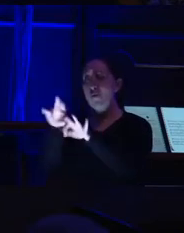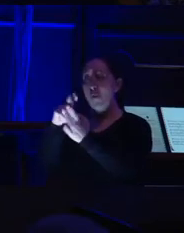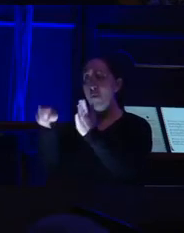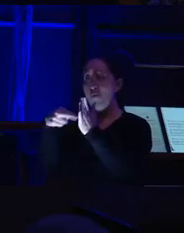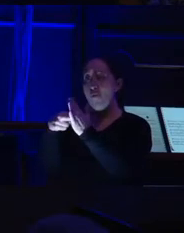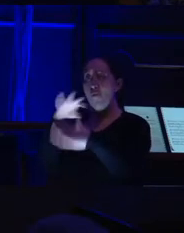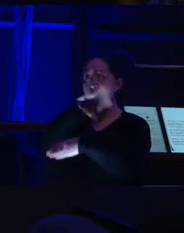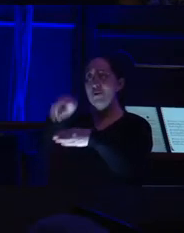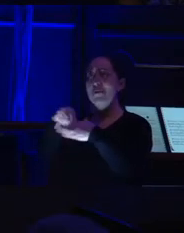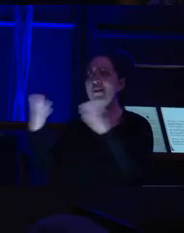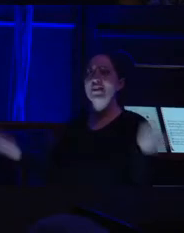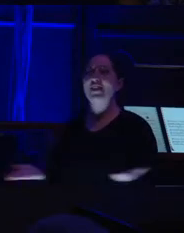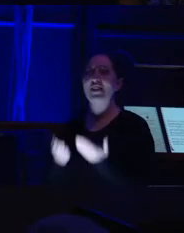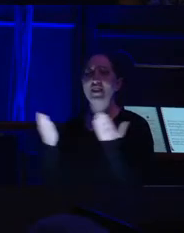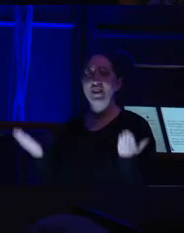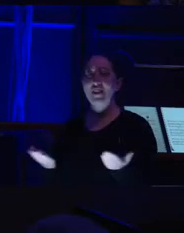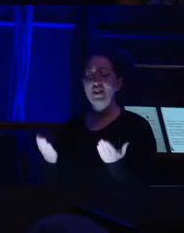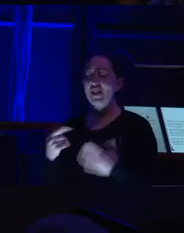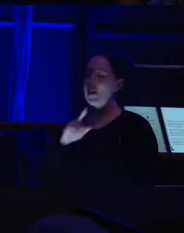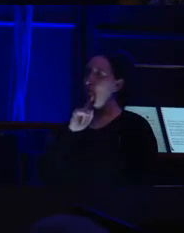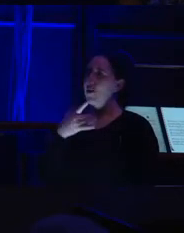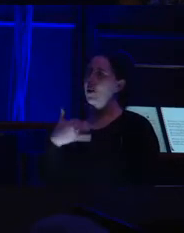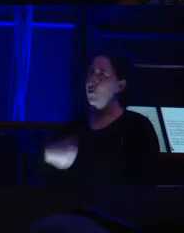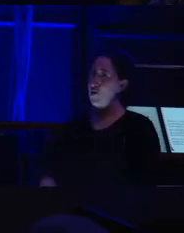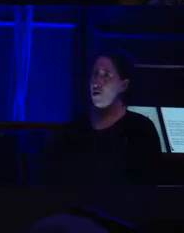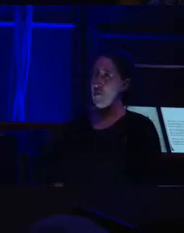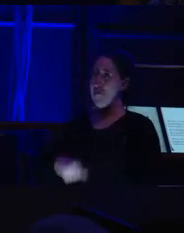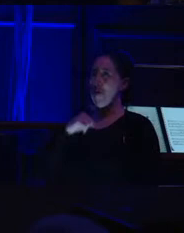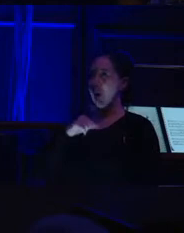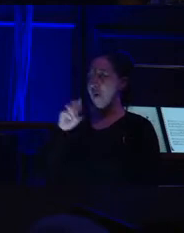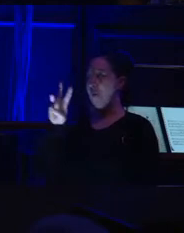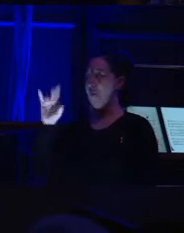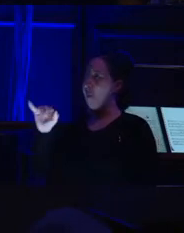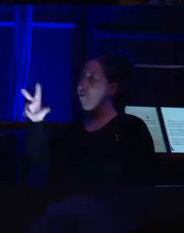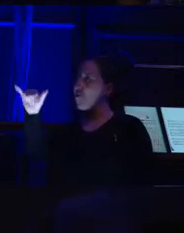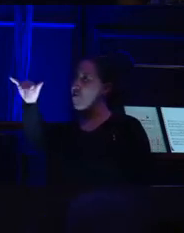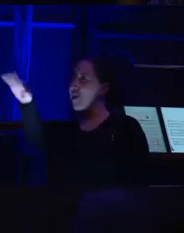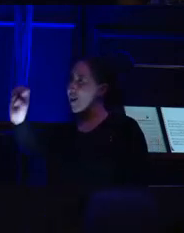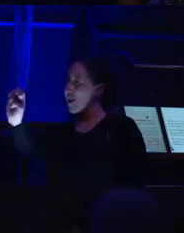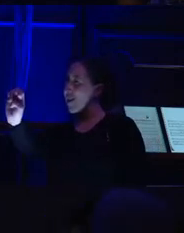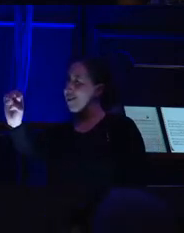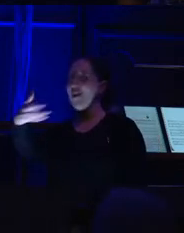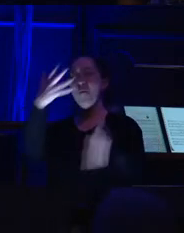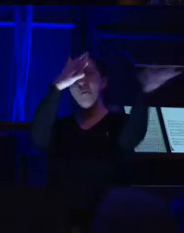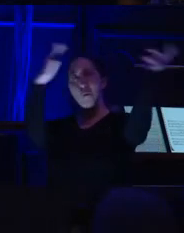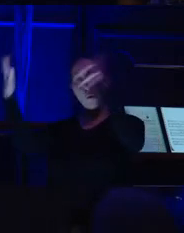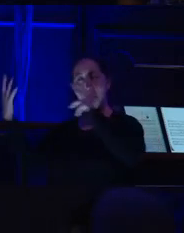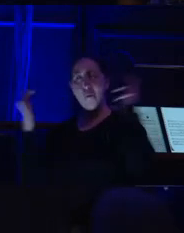play here is as a proud Wolverine.